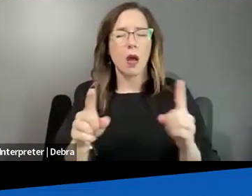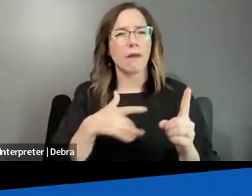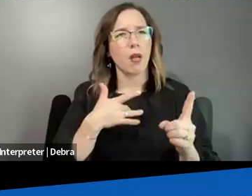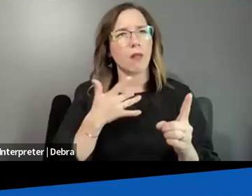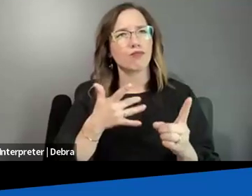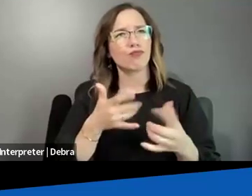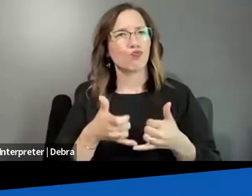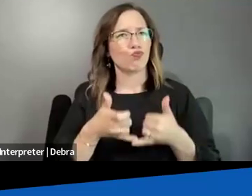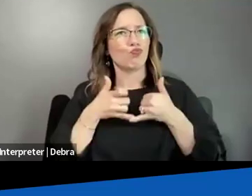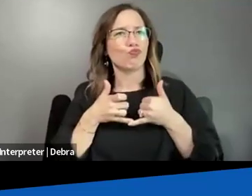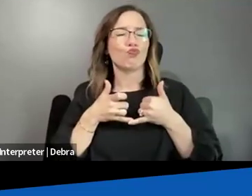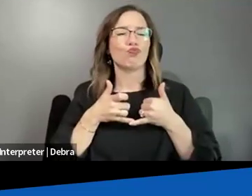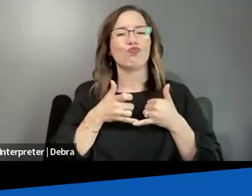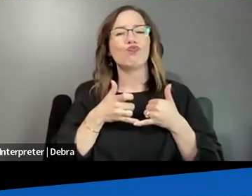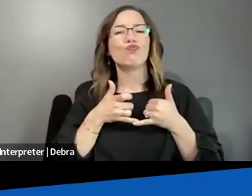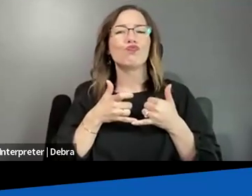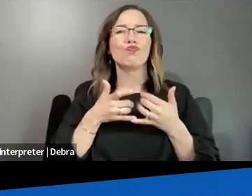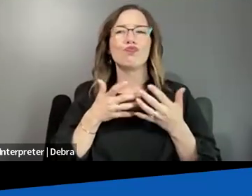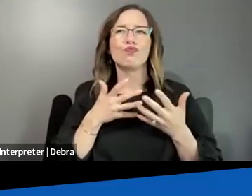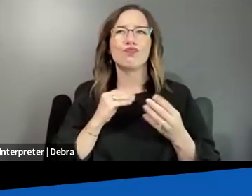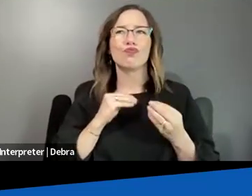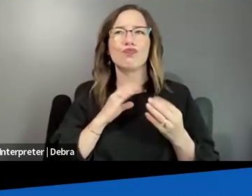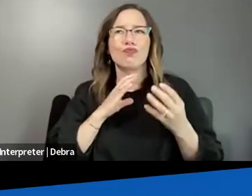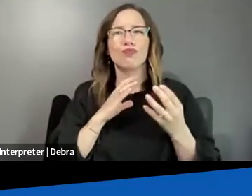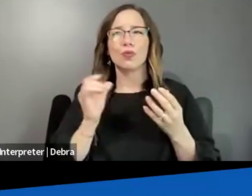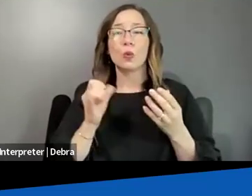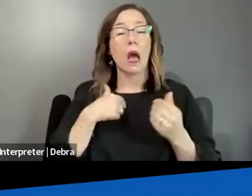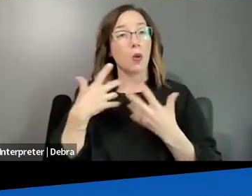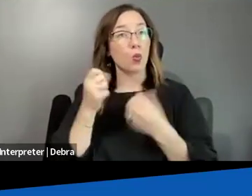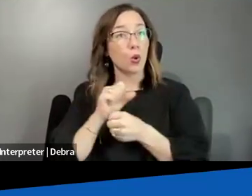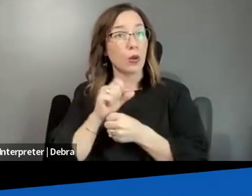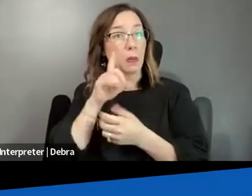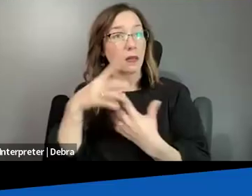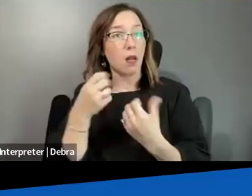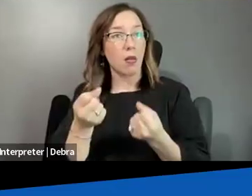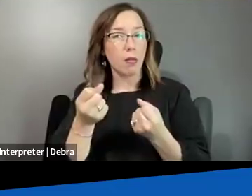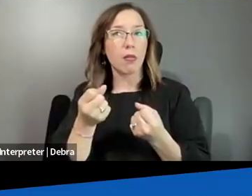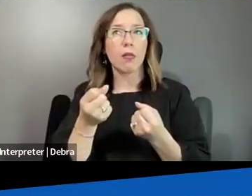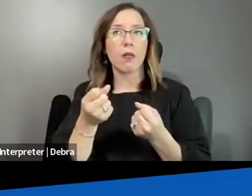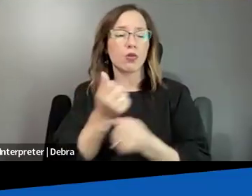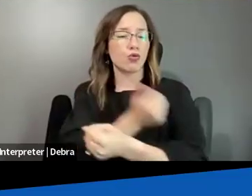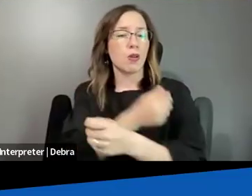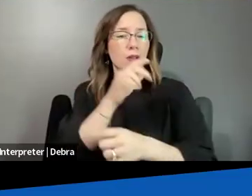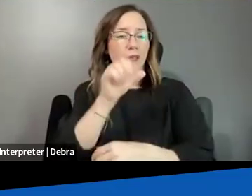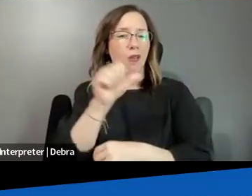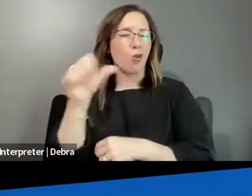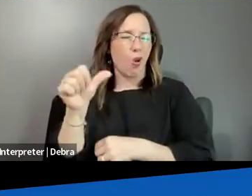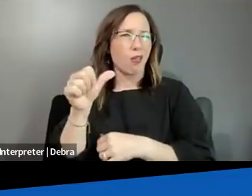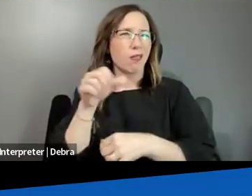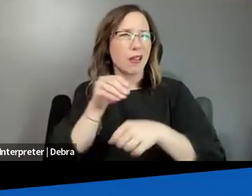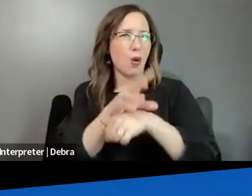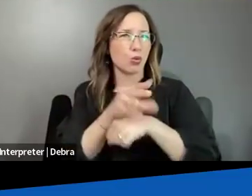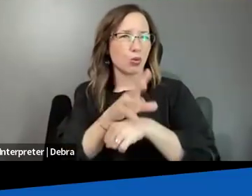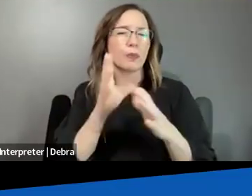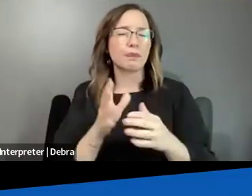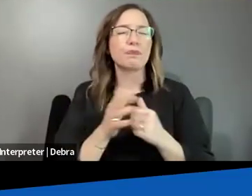rewarding. I work in mental health, and I'm a drug and alcohol counselor.